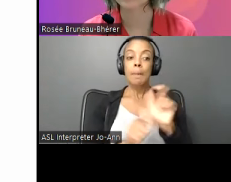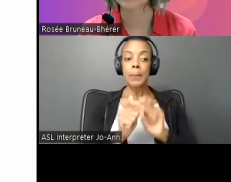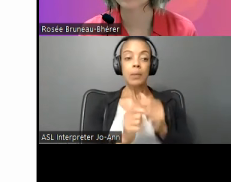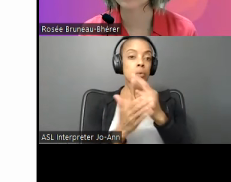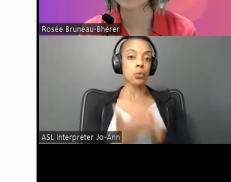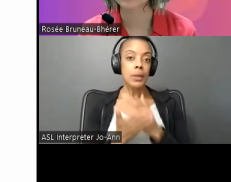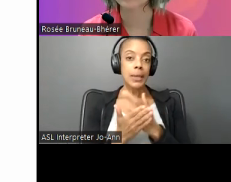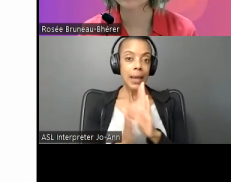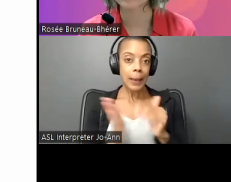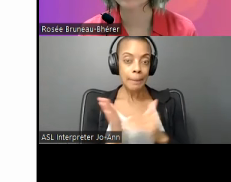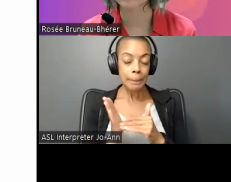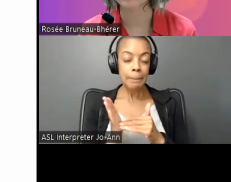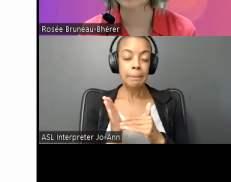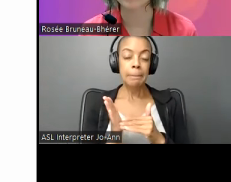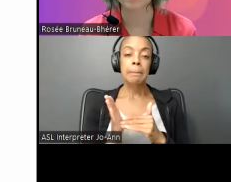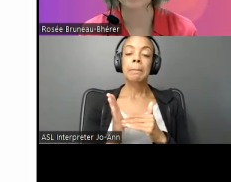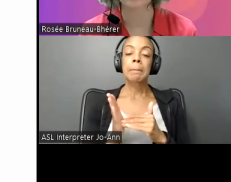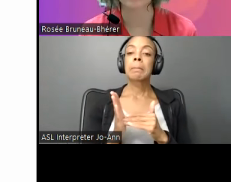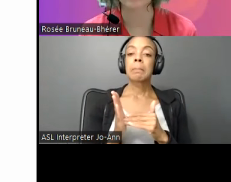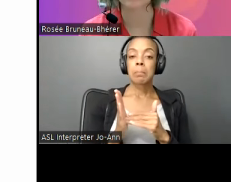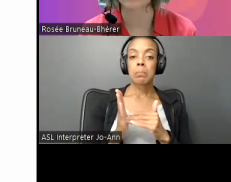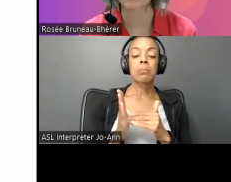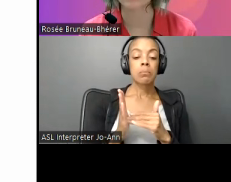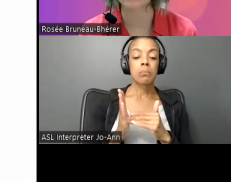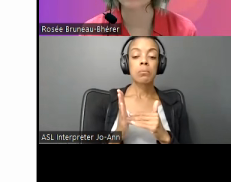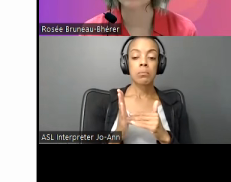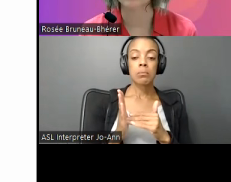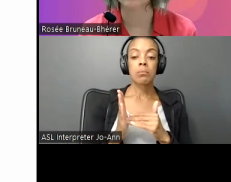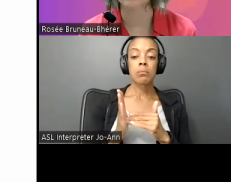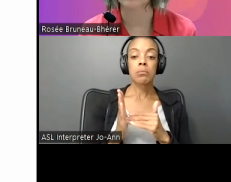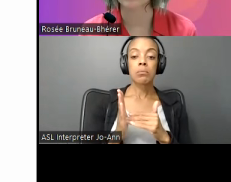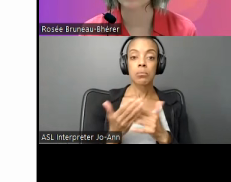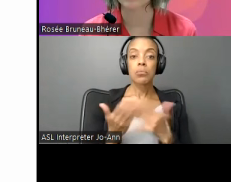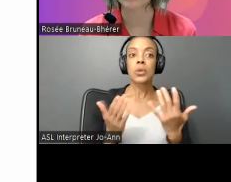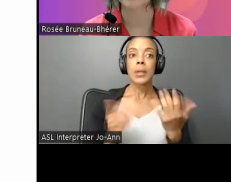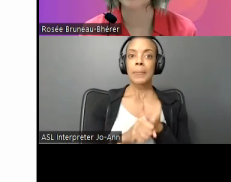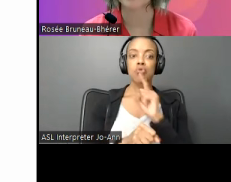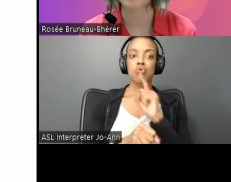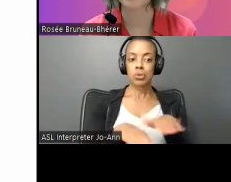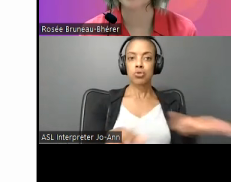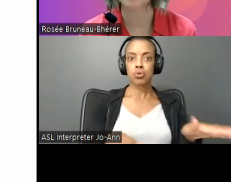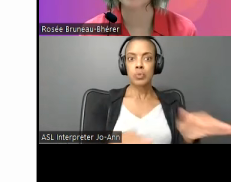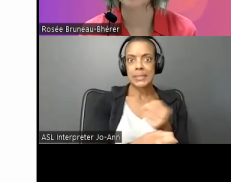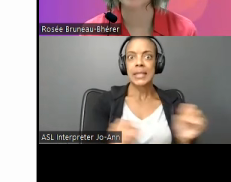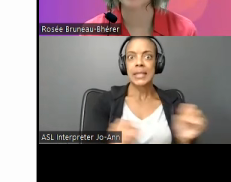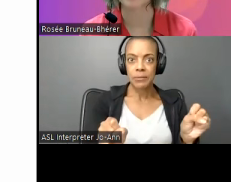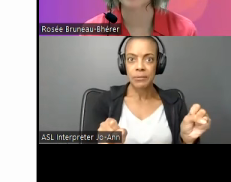centers who are there to ensure the child is safe, and